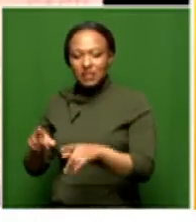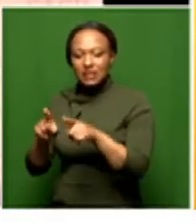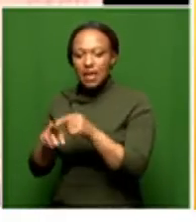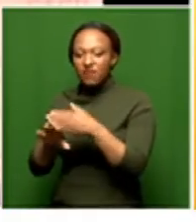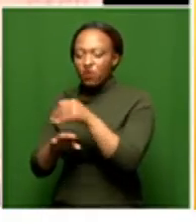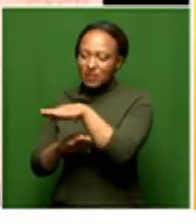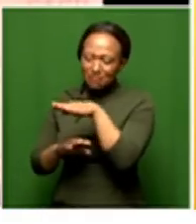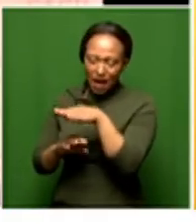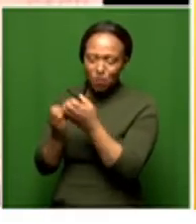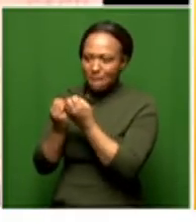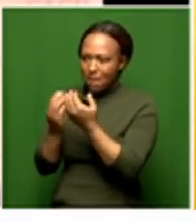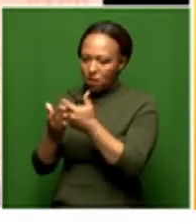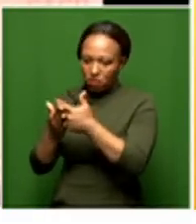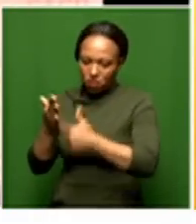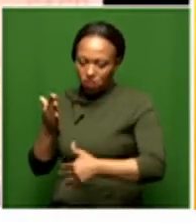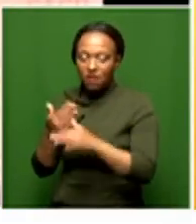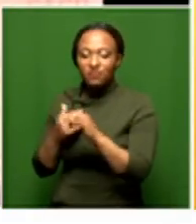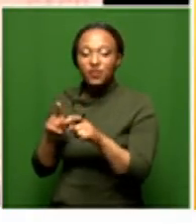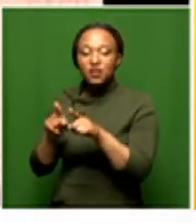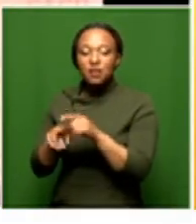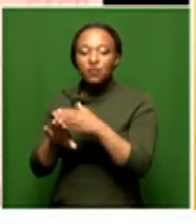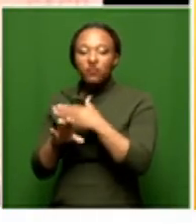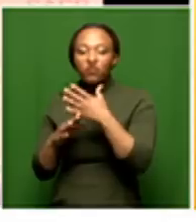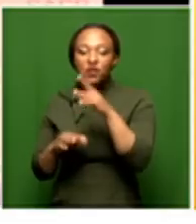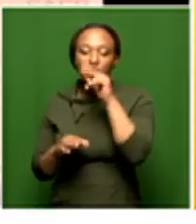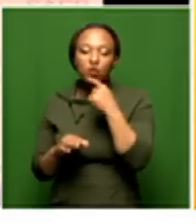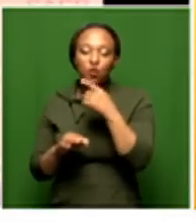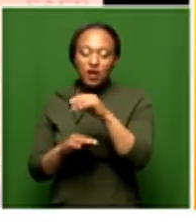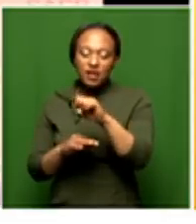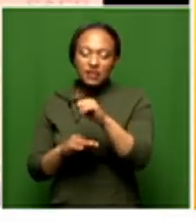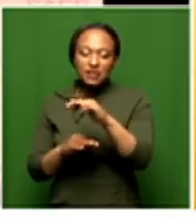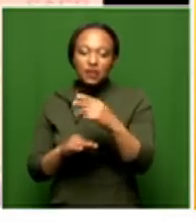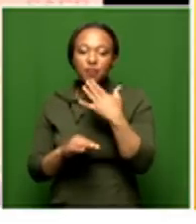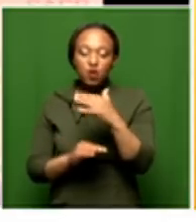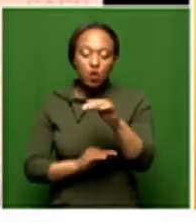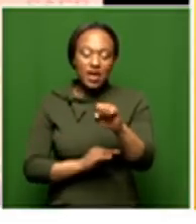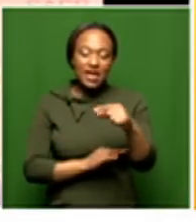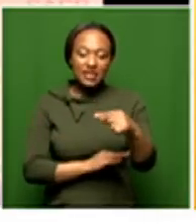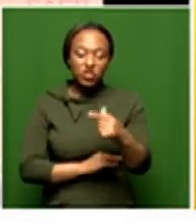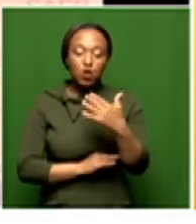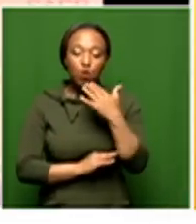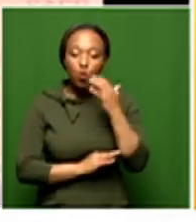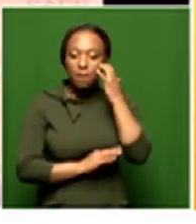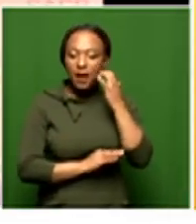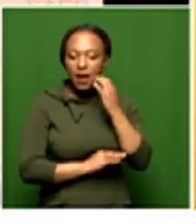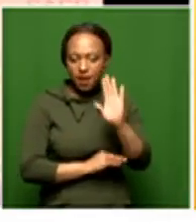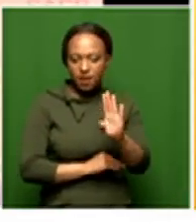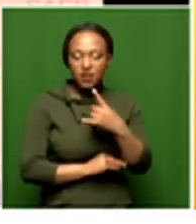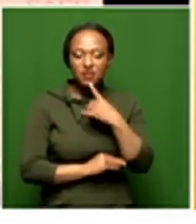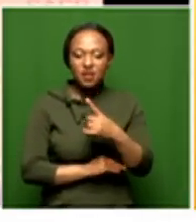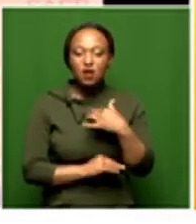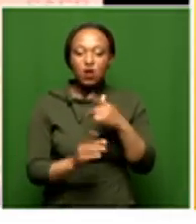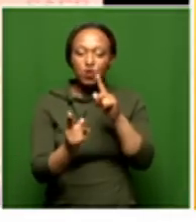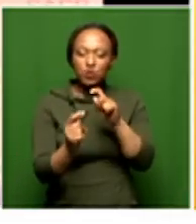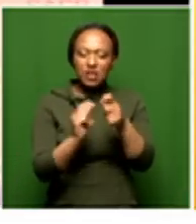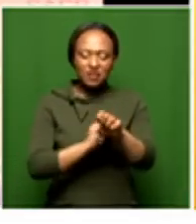Zimbabwe, also talking to the fact that calling the SACP Secretary General Bladen Nzimande actually using the term turning South Africa